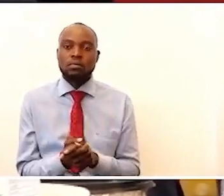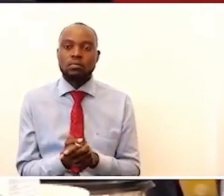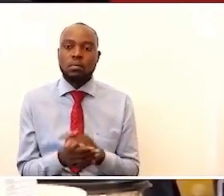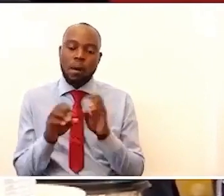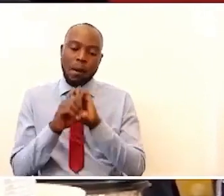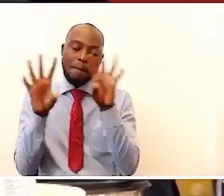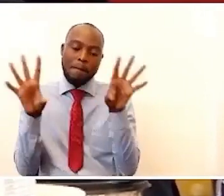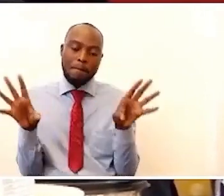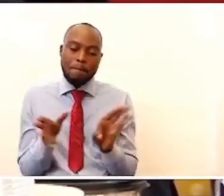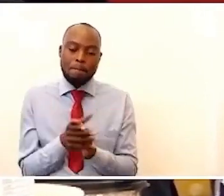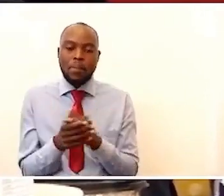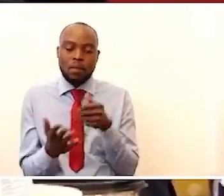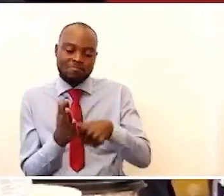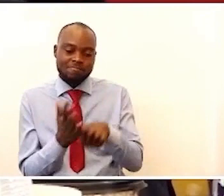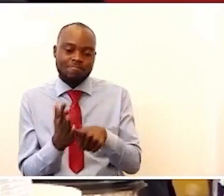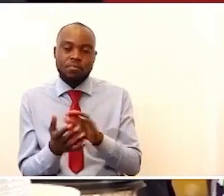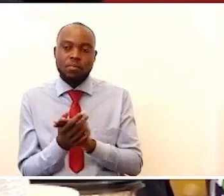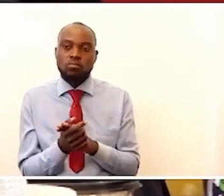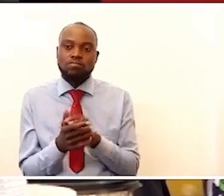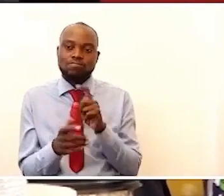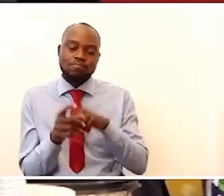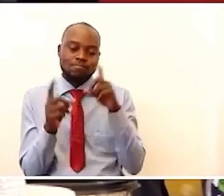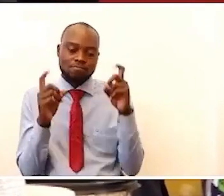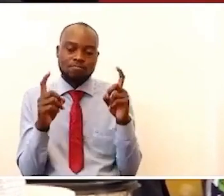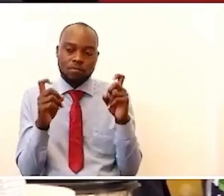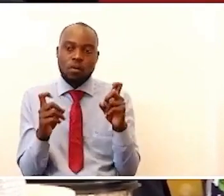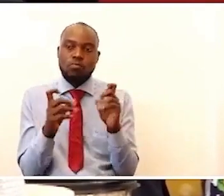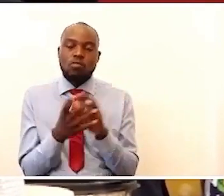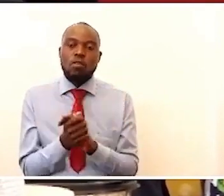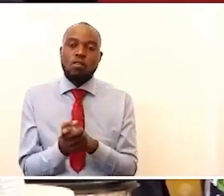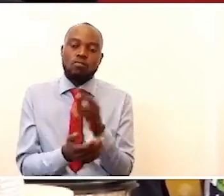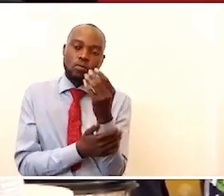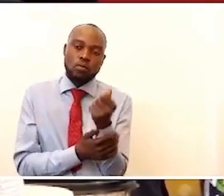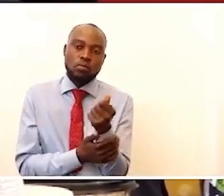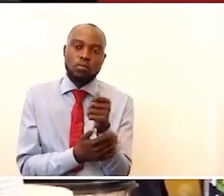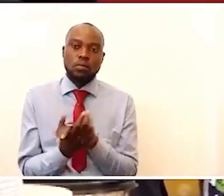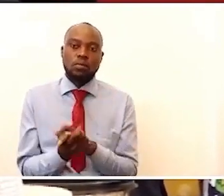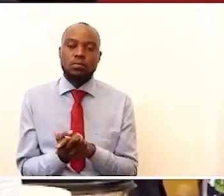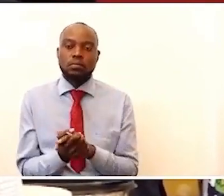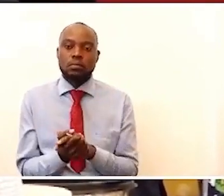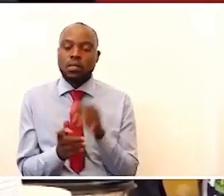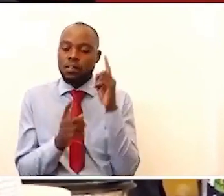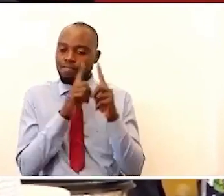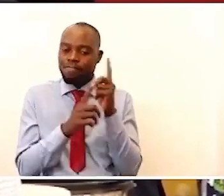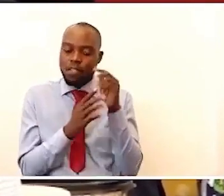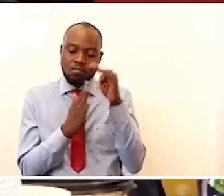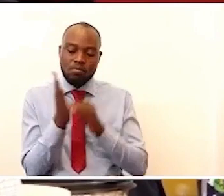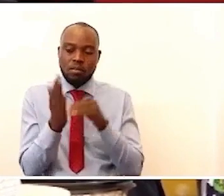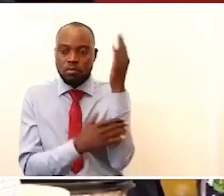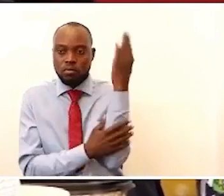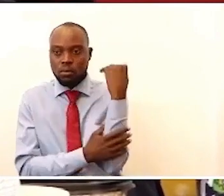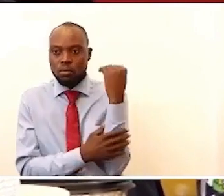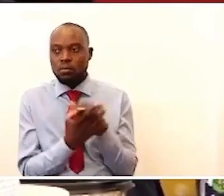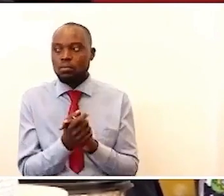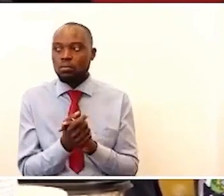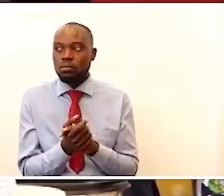is as a result of the militarization of the economy. Recently, I think last month, at the